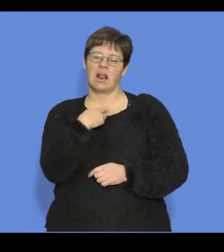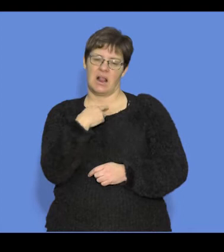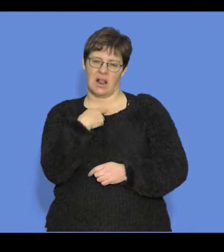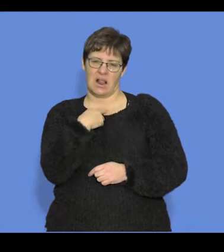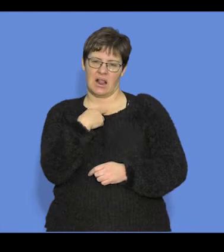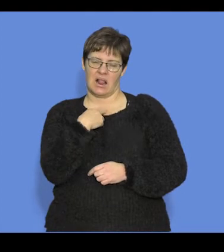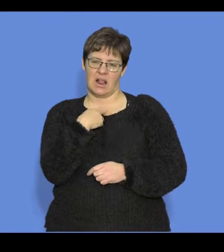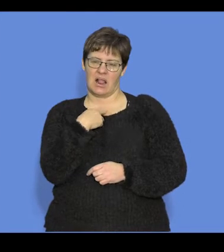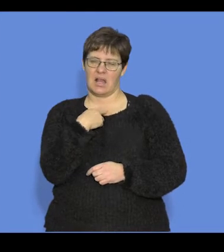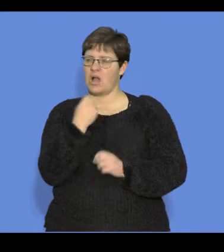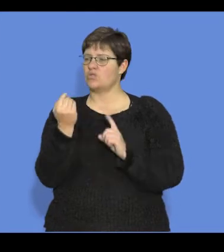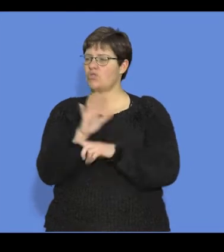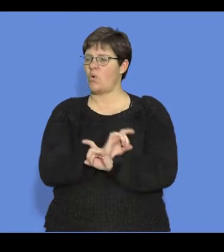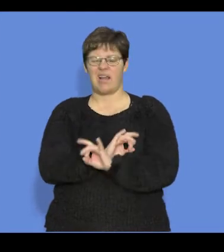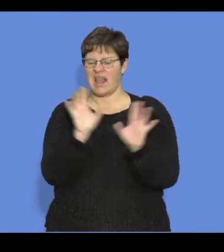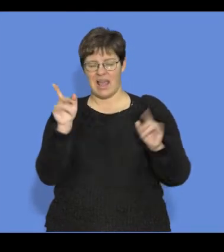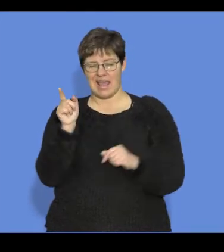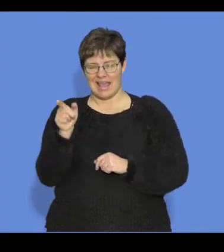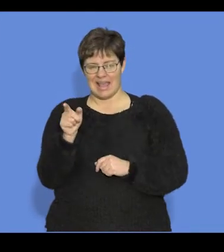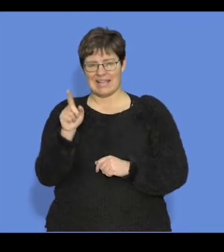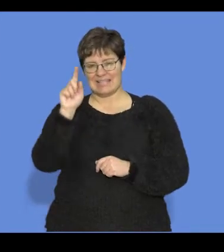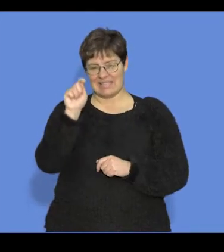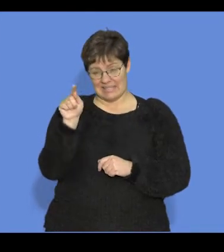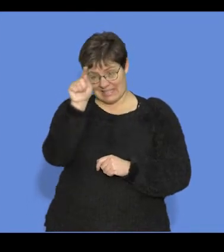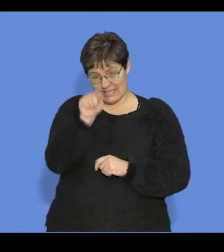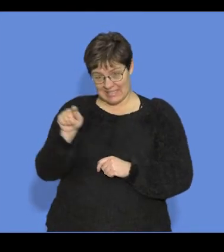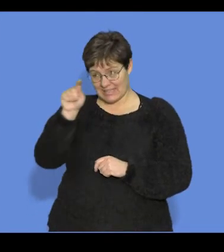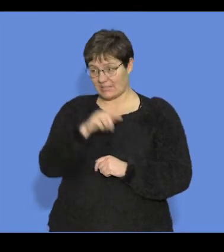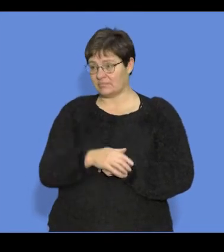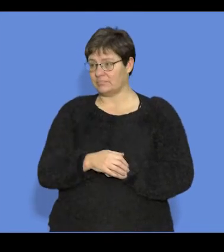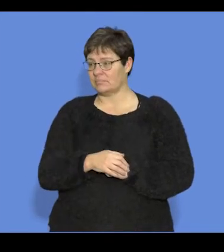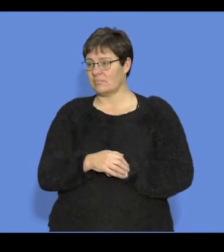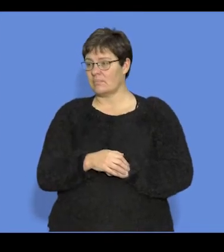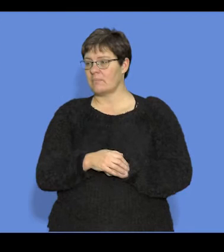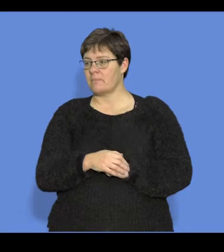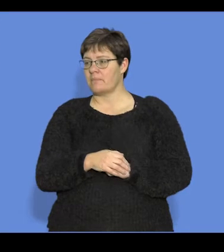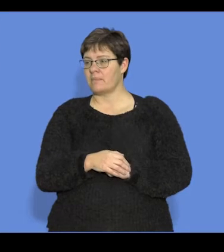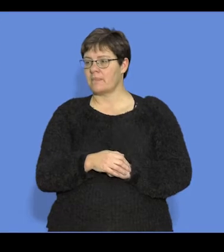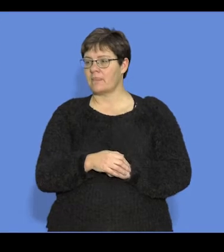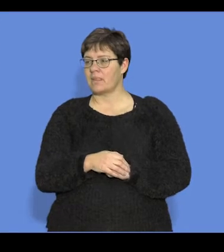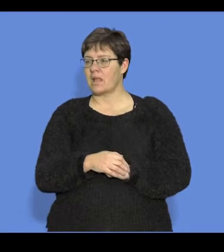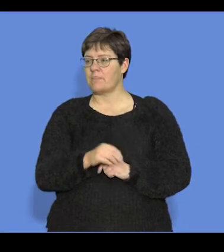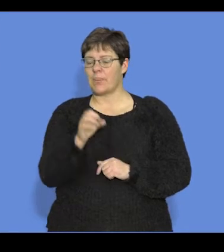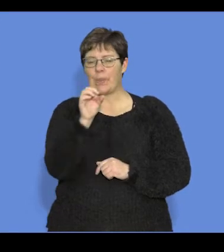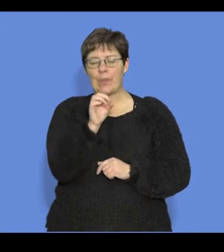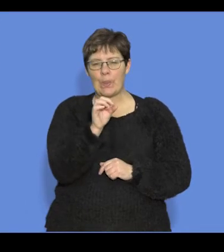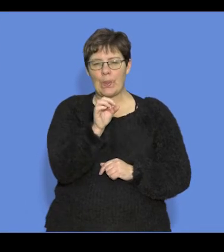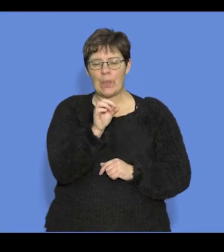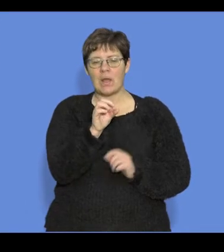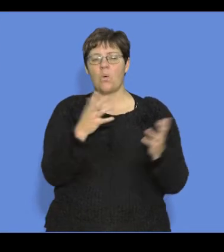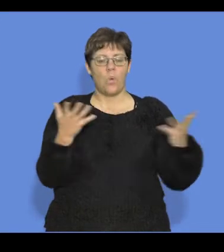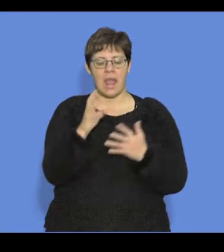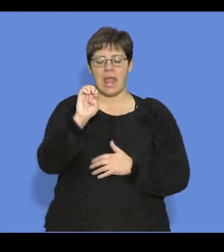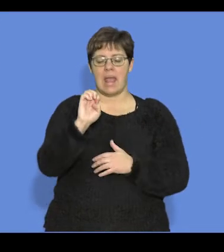unfortunately that's not shown too well, but that is T. Okay, so it's pointing to a small thing in